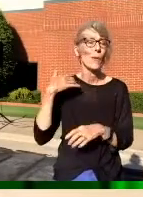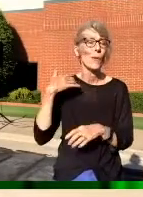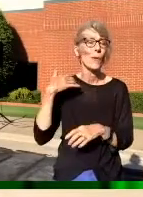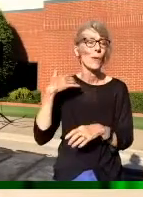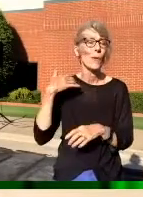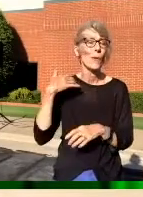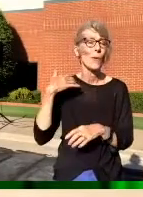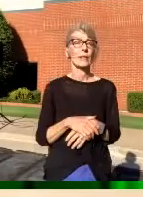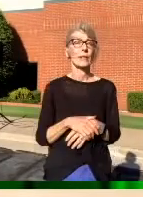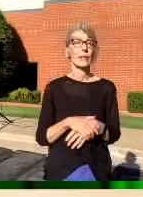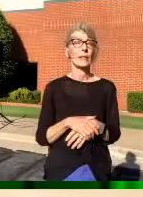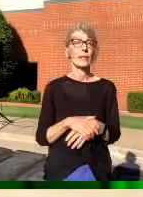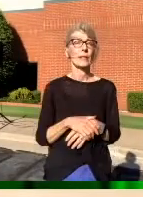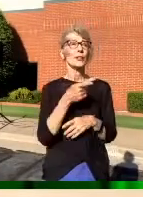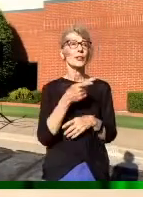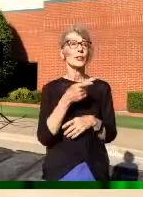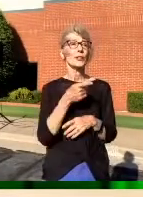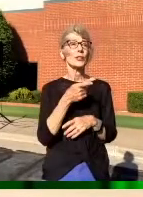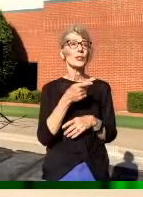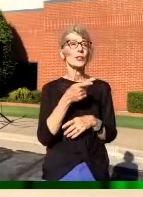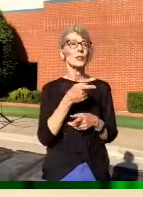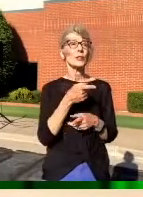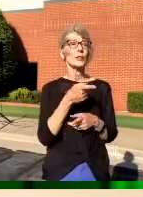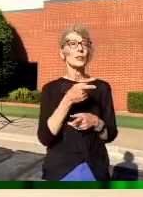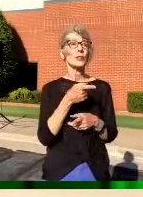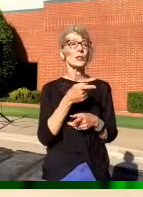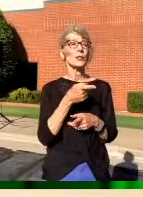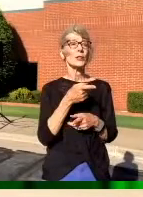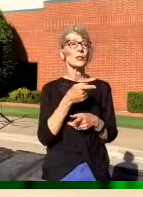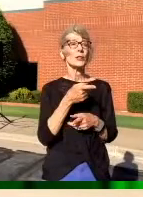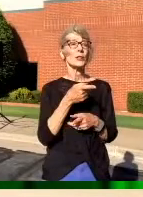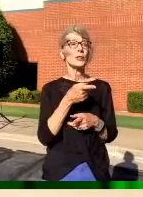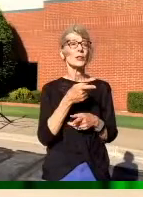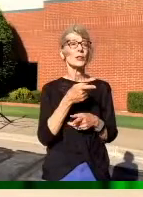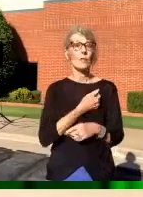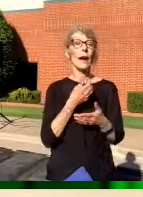91% of our budget for this calendar year. So we